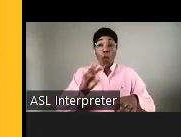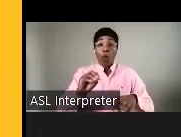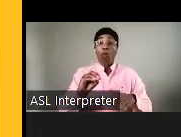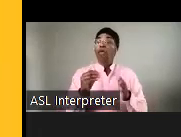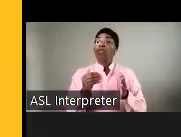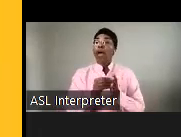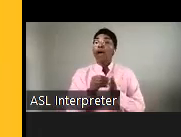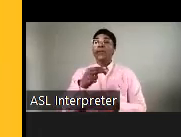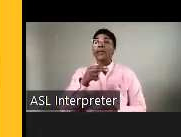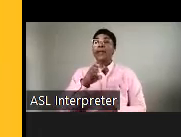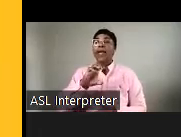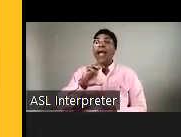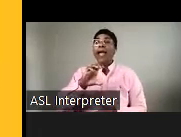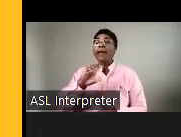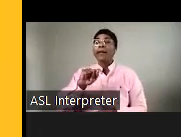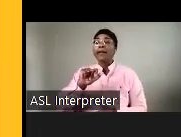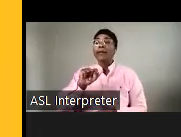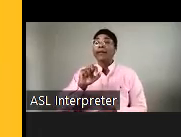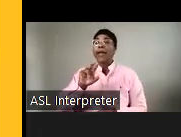landscape.